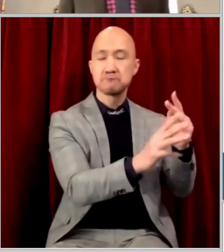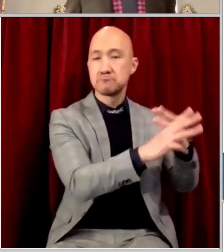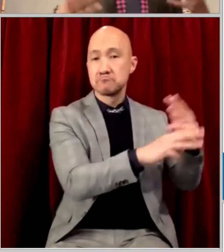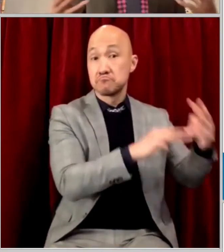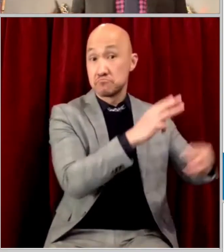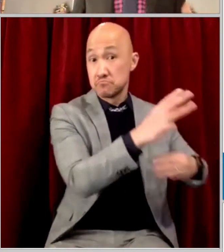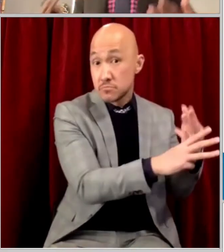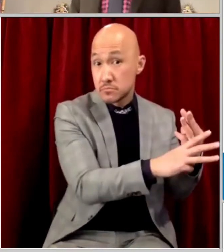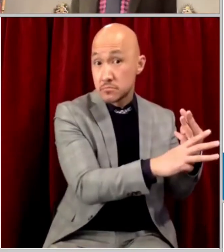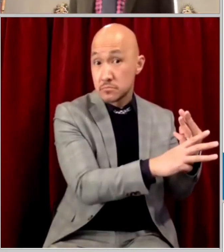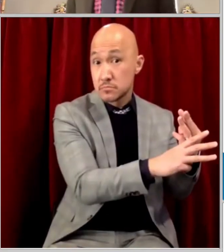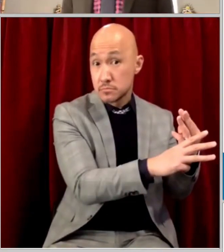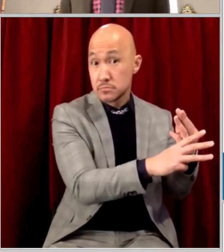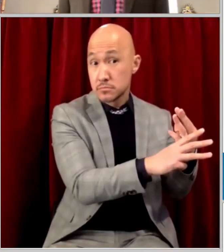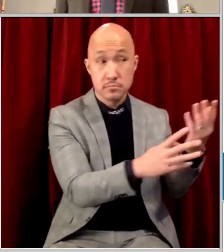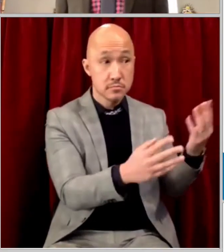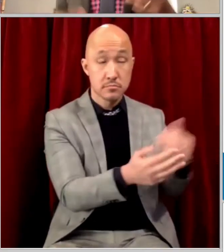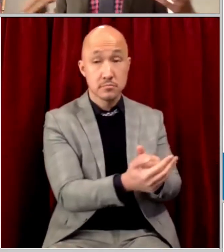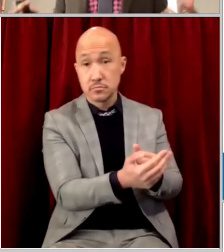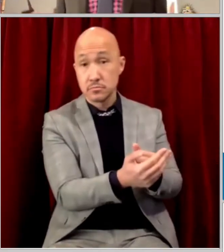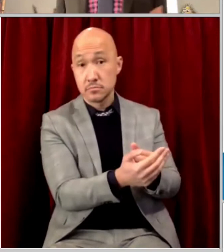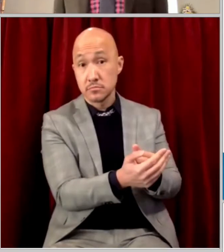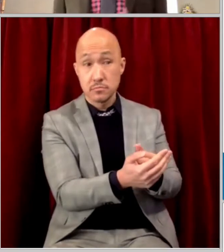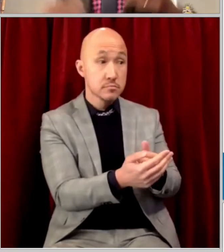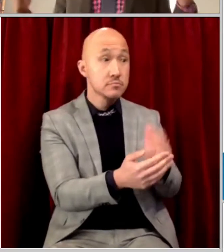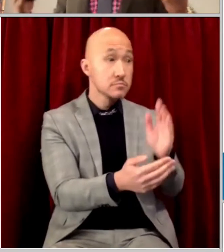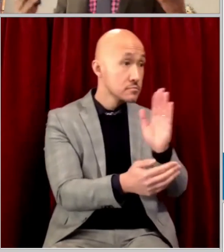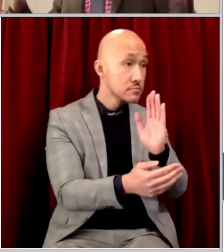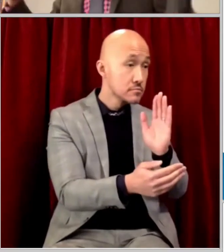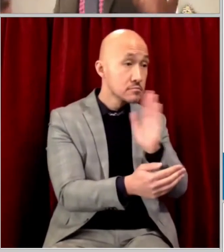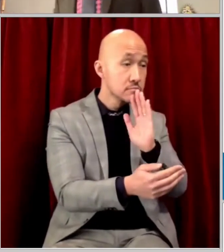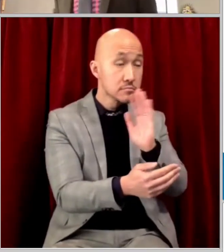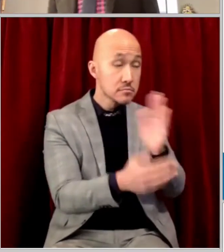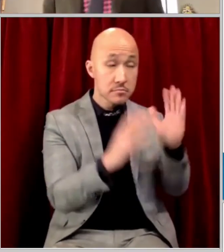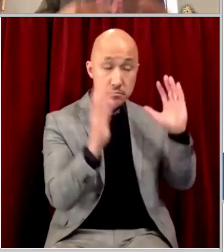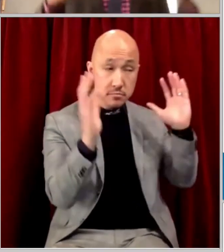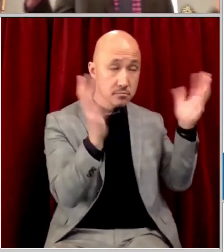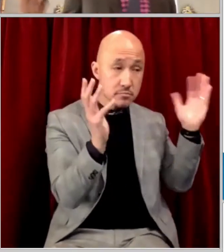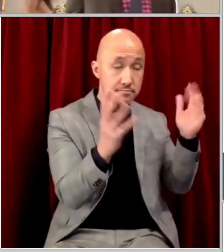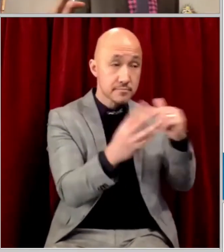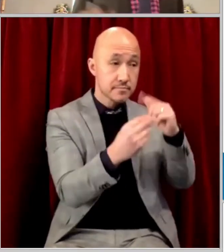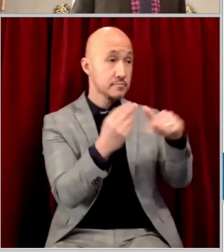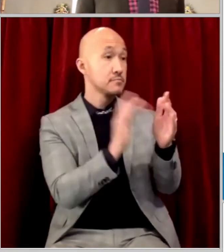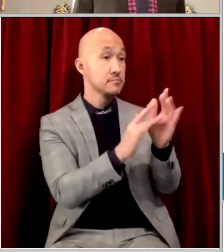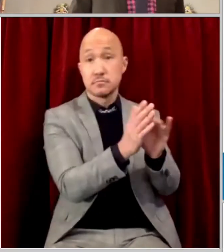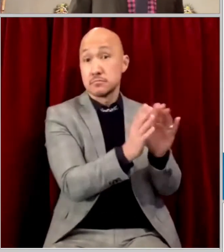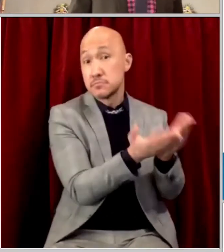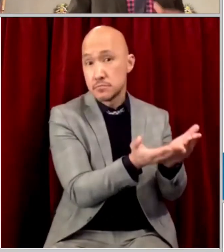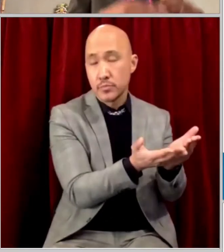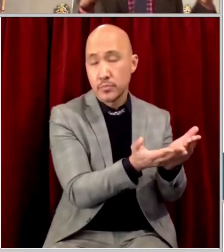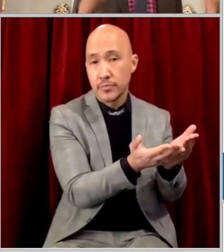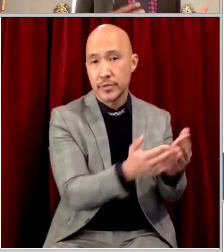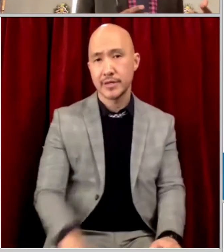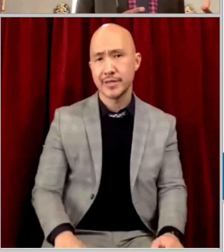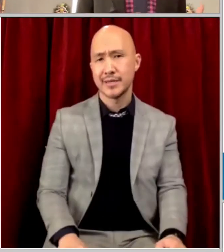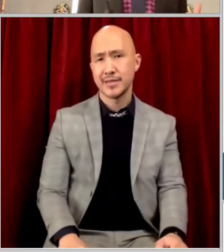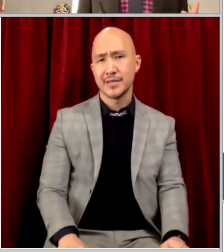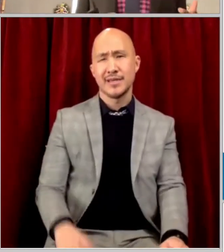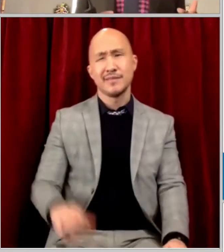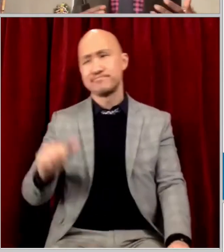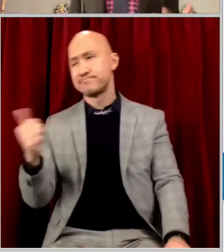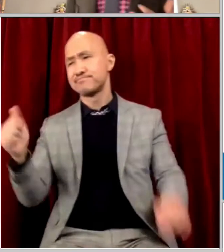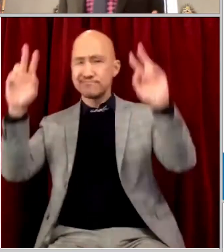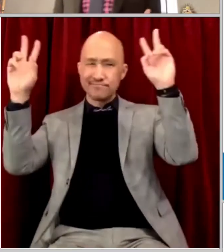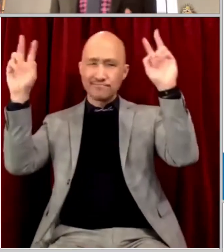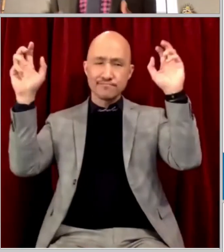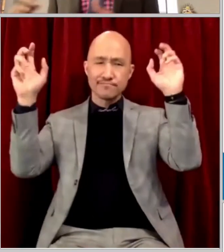us, we spend a lot of time talking to people. And look, the Knicks, they're doing pretty good this year. We could talk about that all day and night.